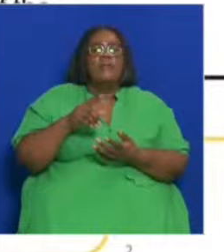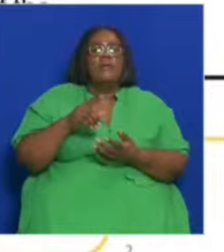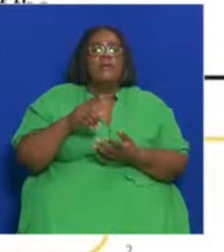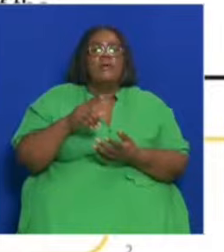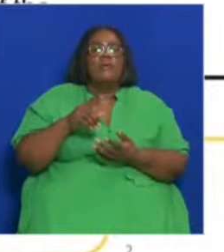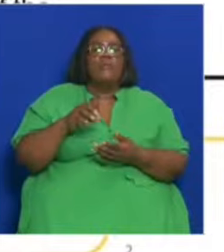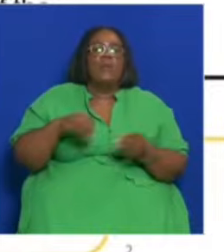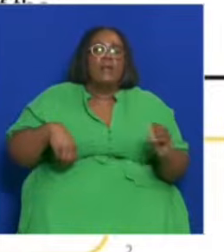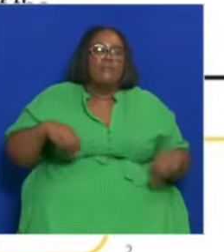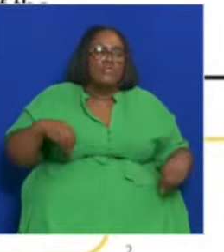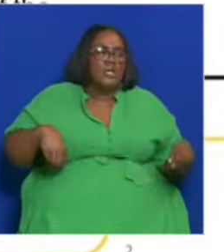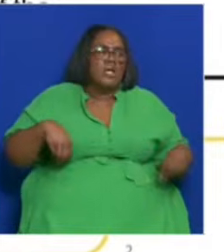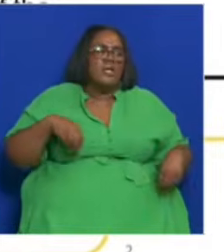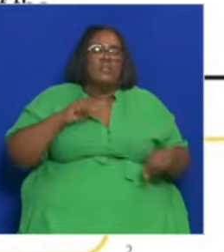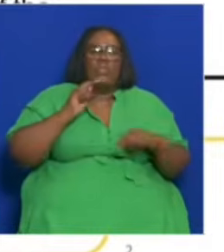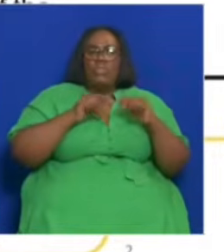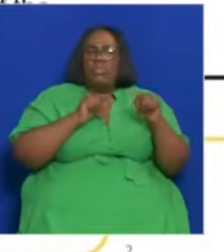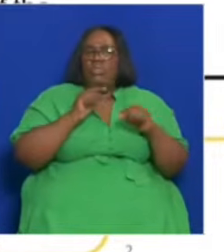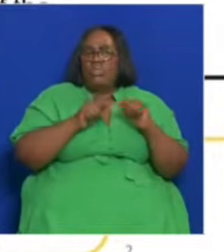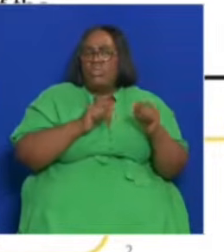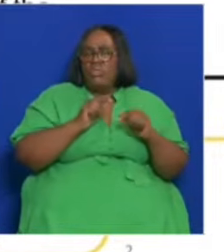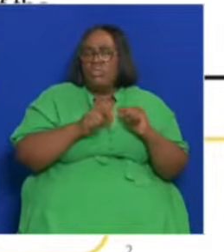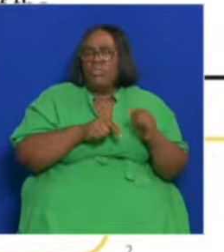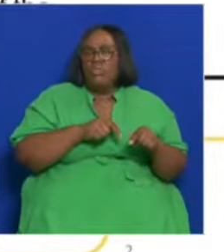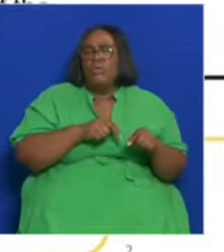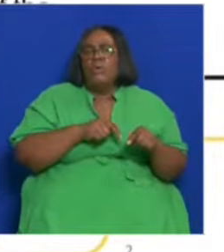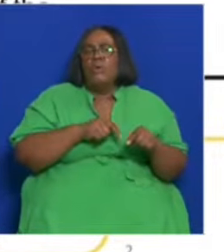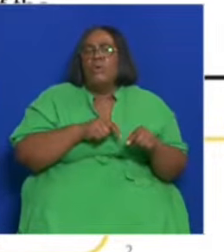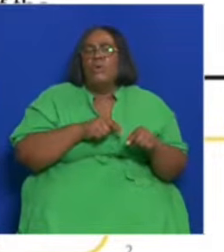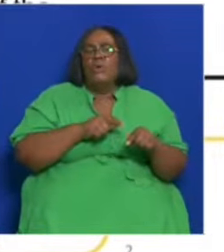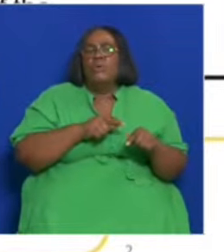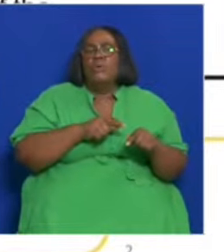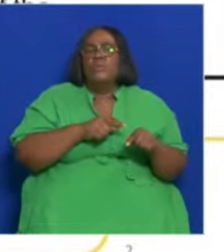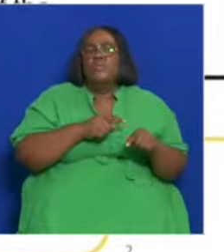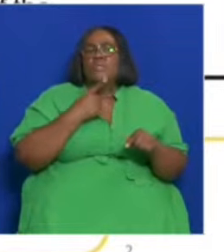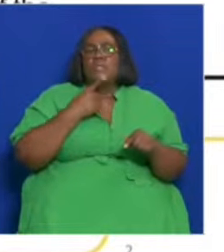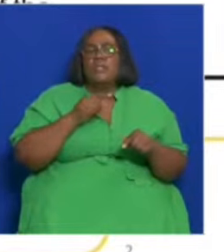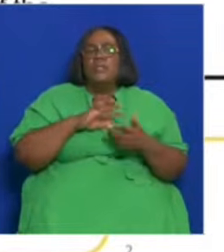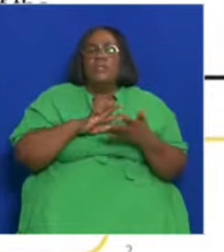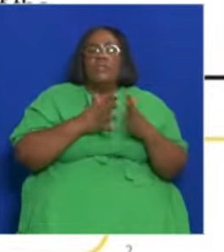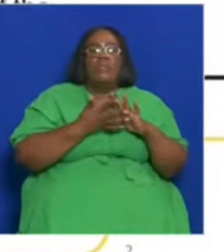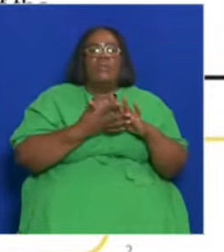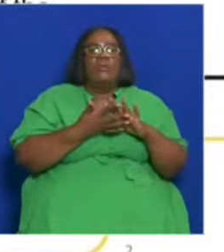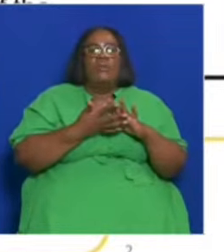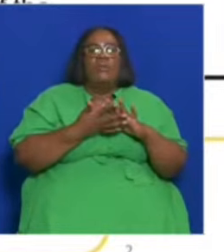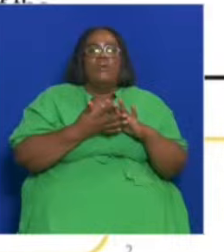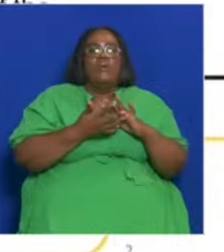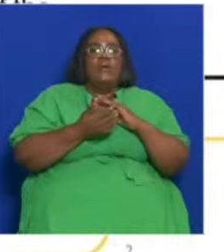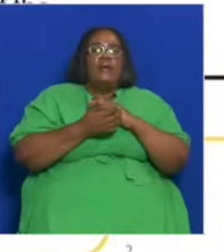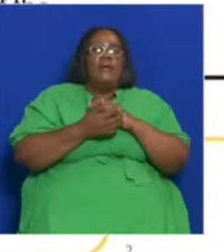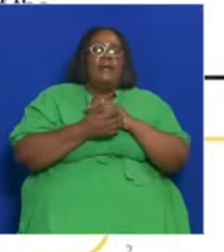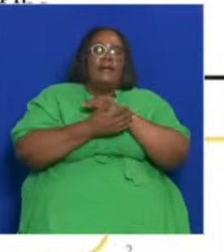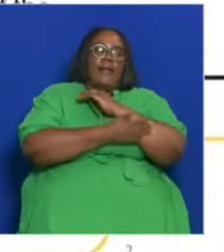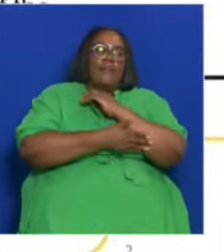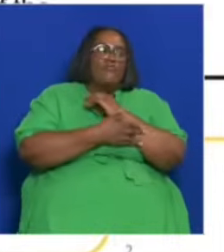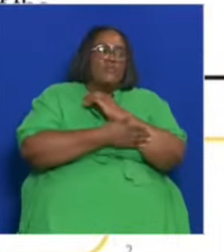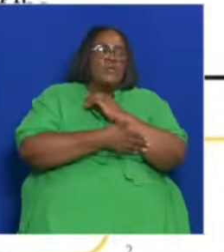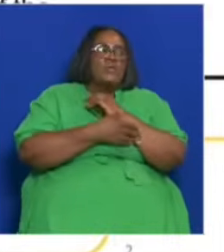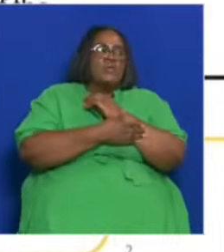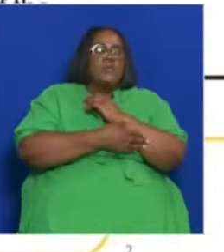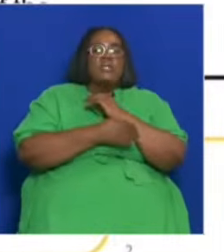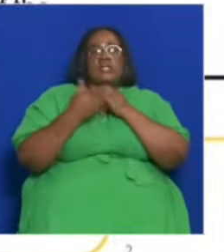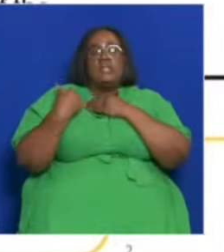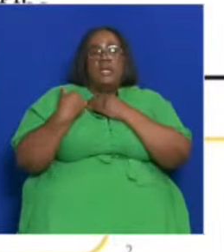which threaten, they say, the country's national security. So it's all there in that. But what I want to draw